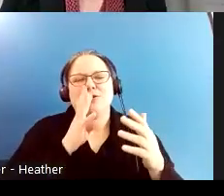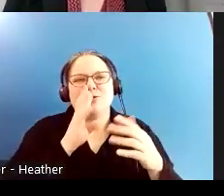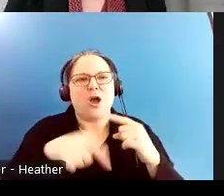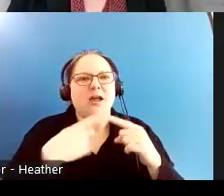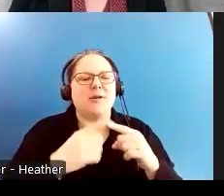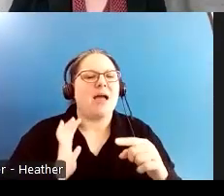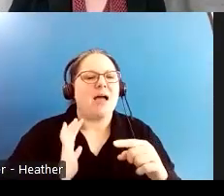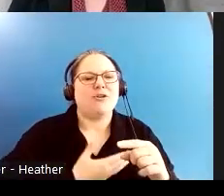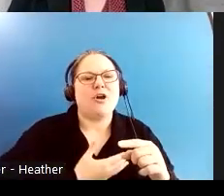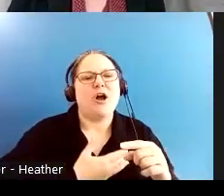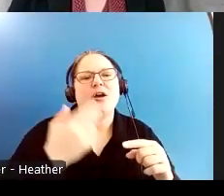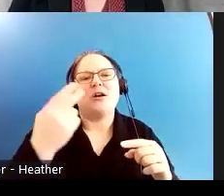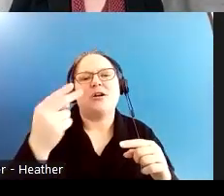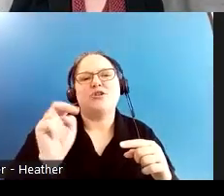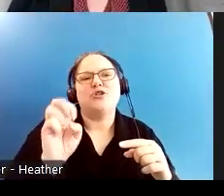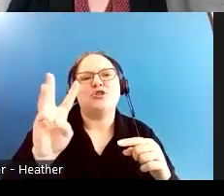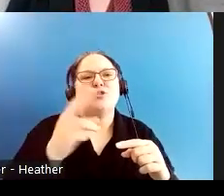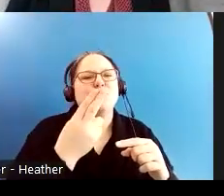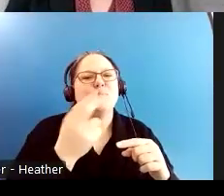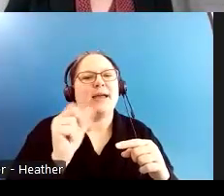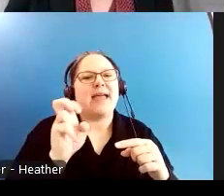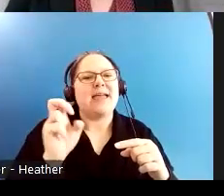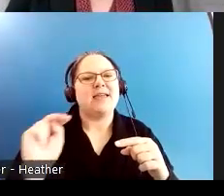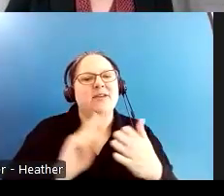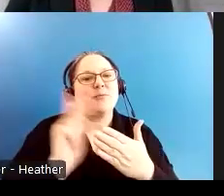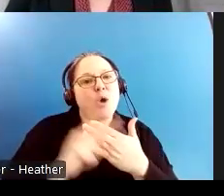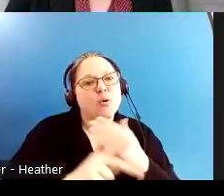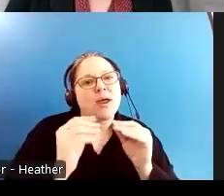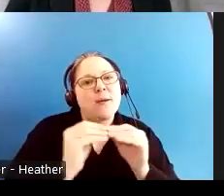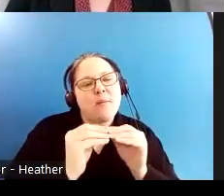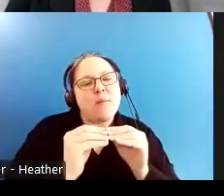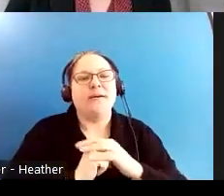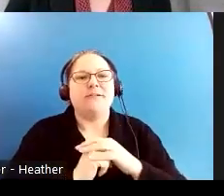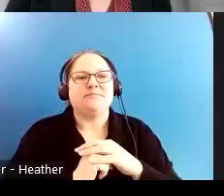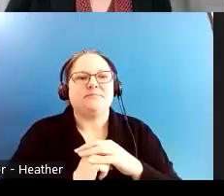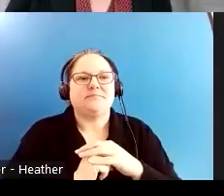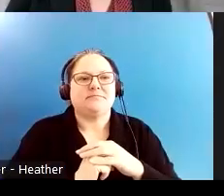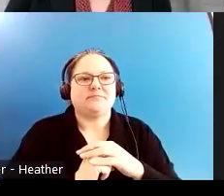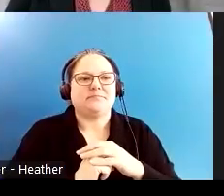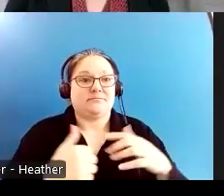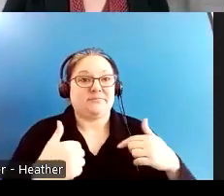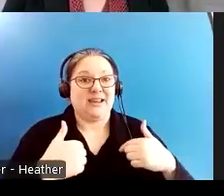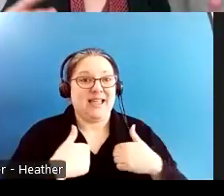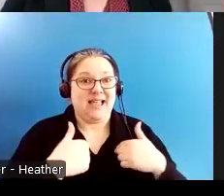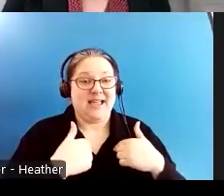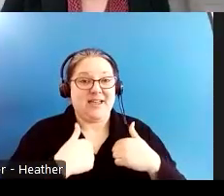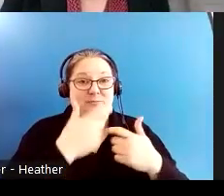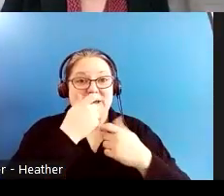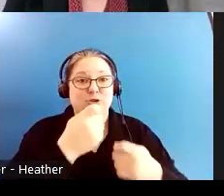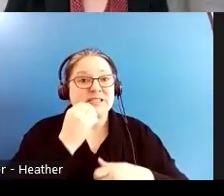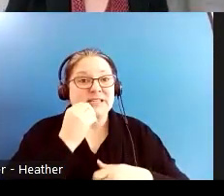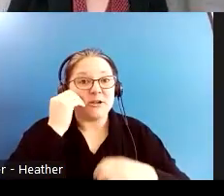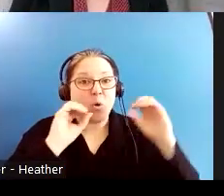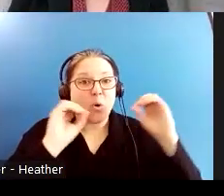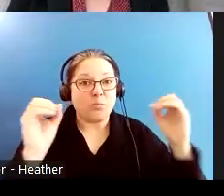program a little bit more. But so I've been interested in homelessness for a long time,